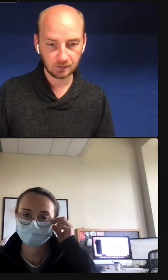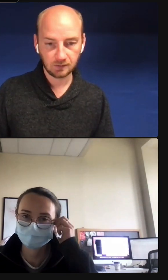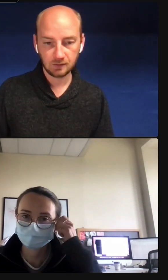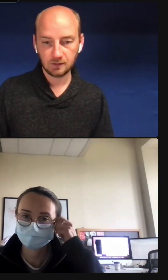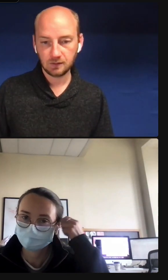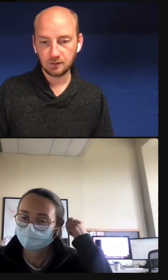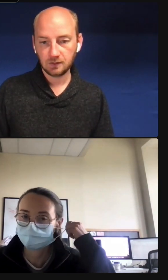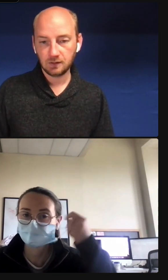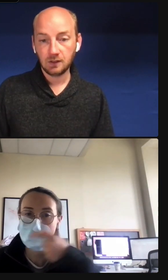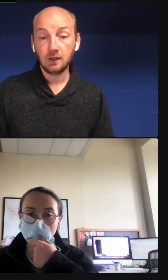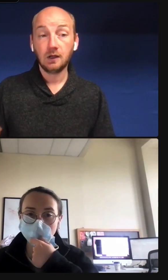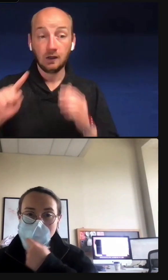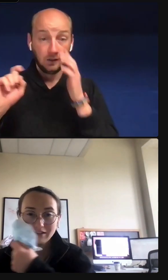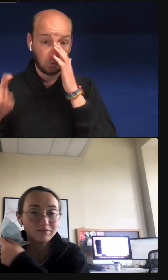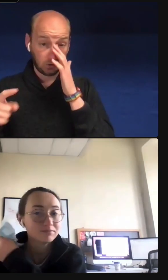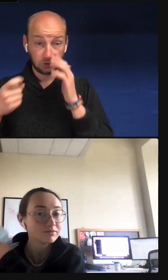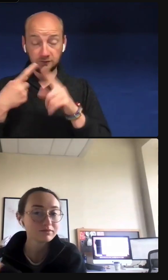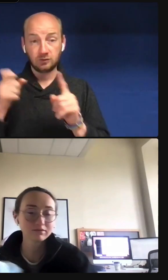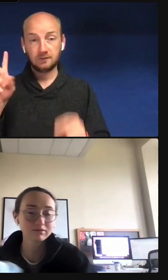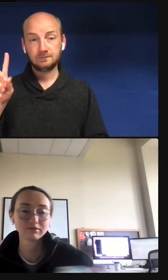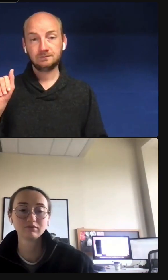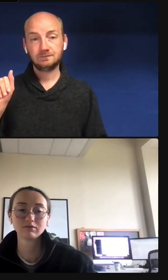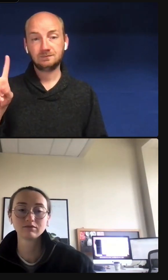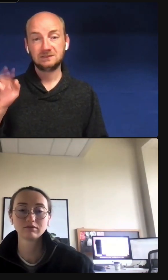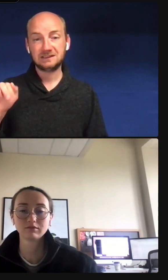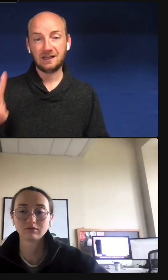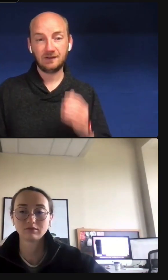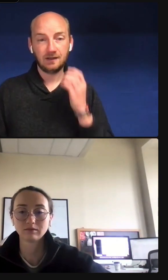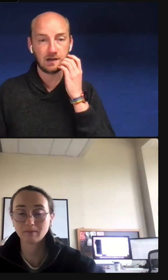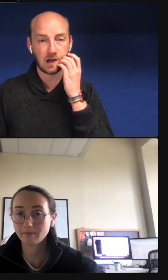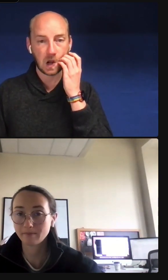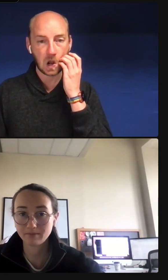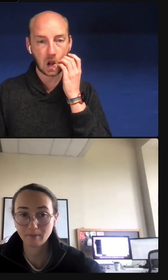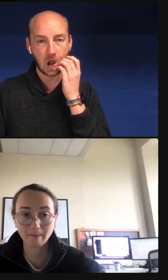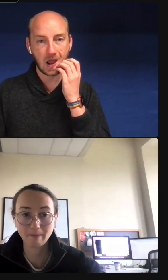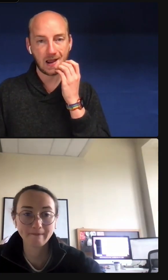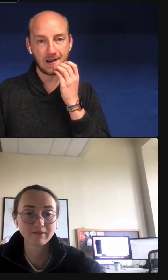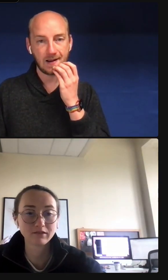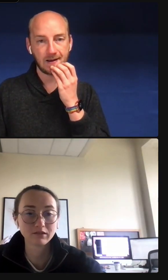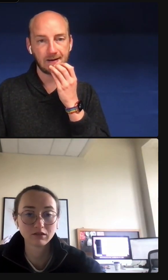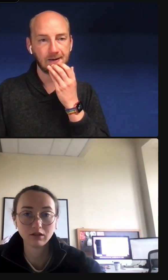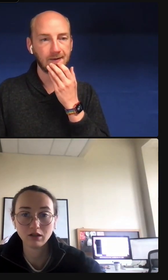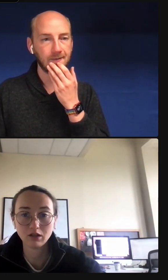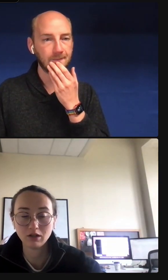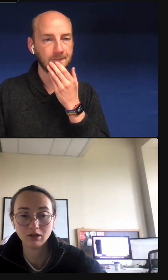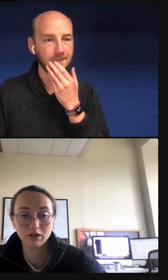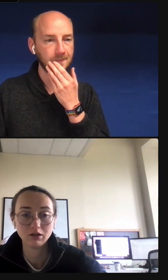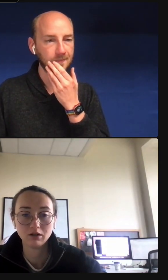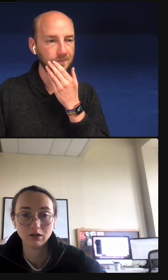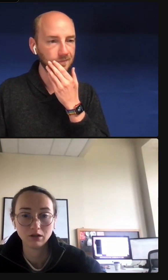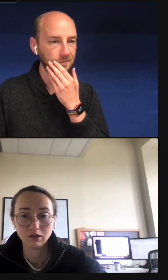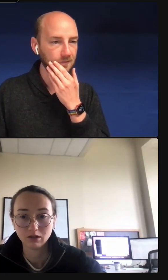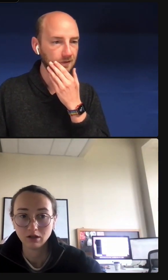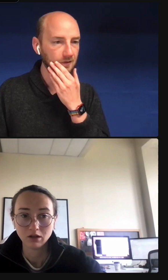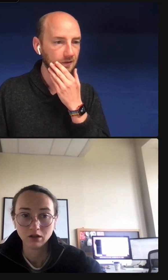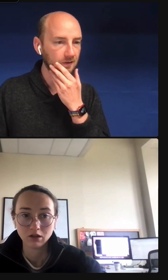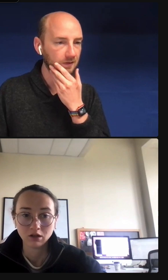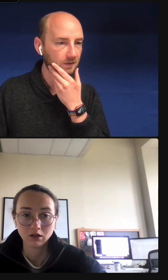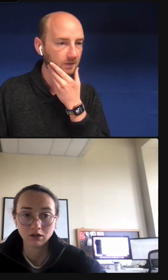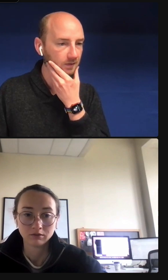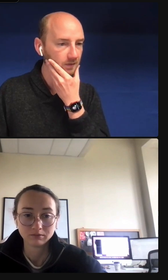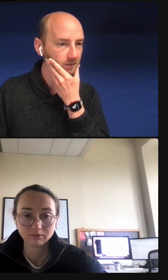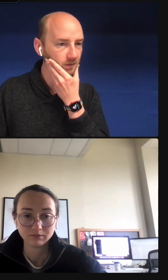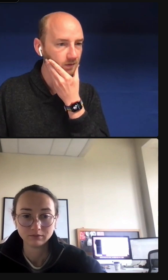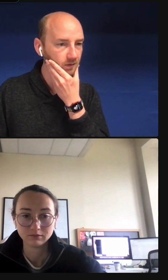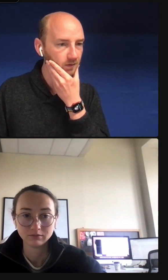name. So I think this question is about probably the intracranial work that you talked about. So his question is, have you discovered